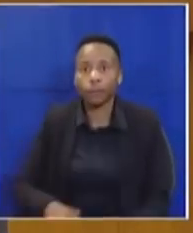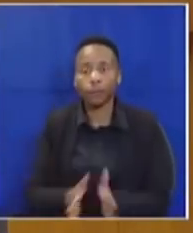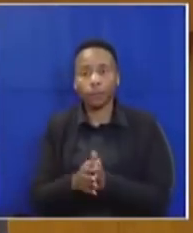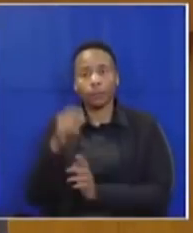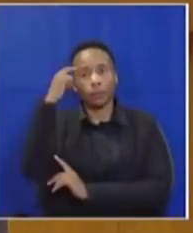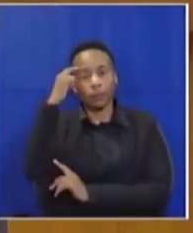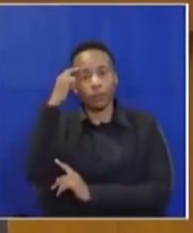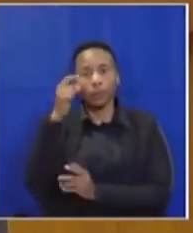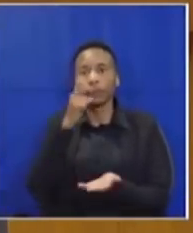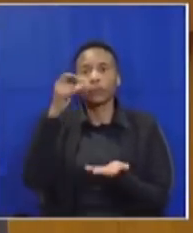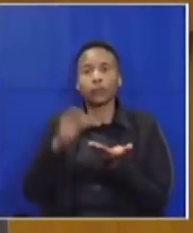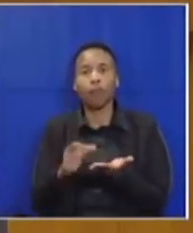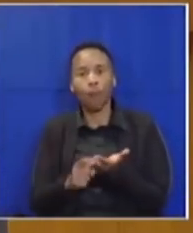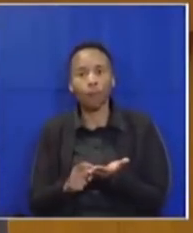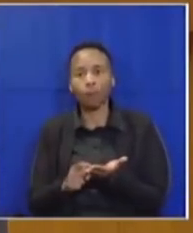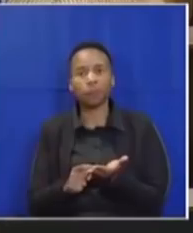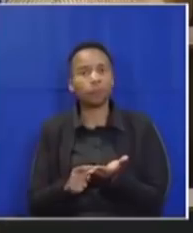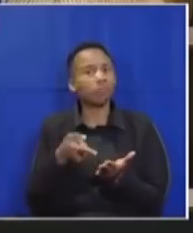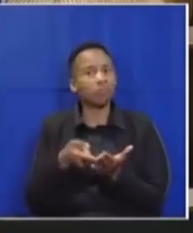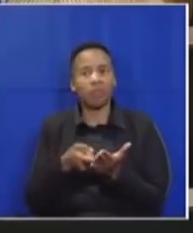comment deserves a response from myself.